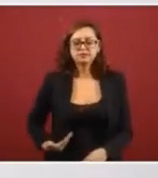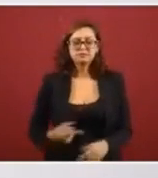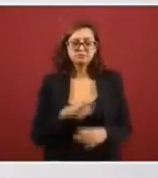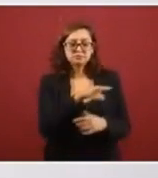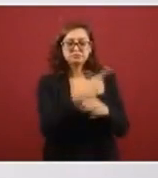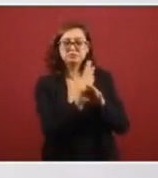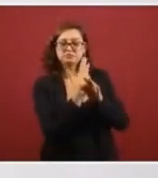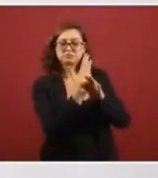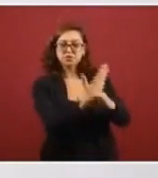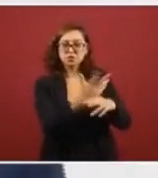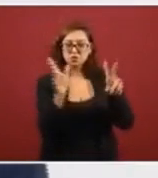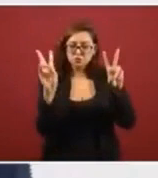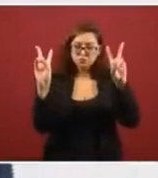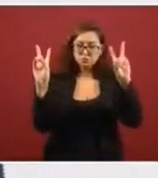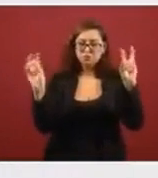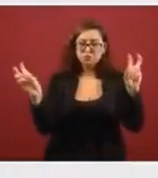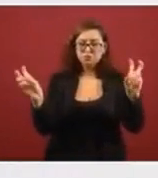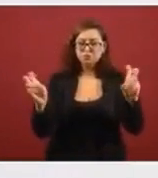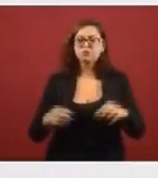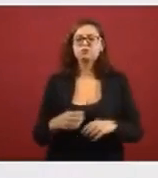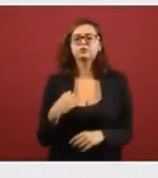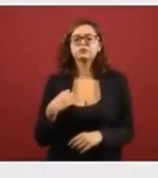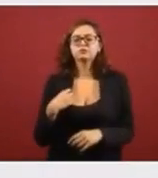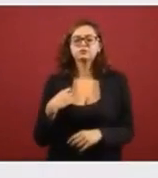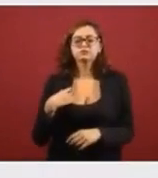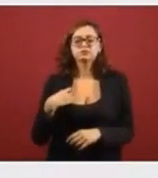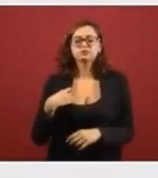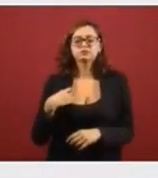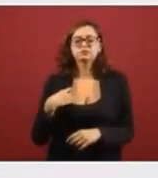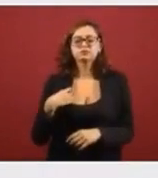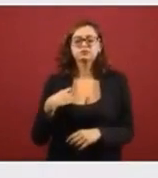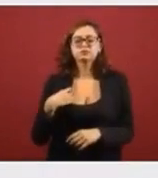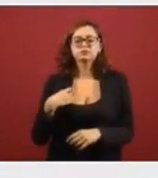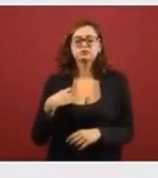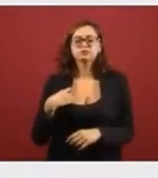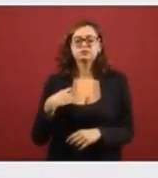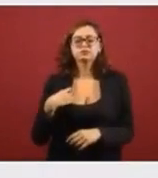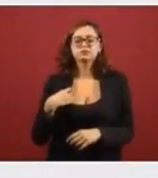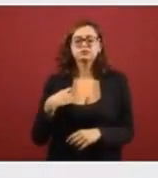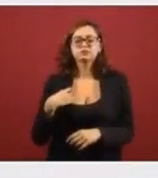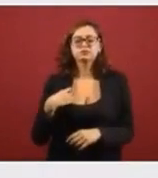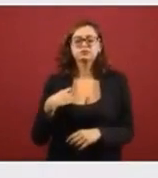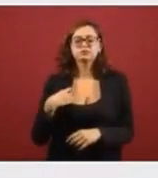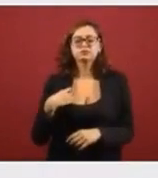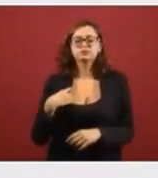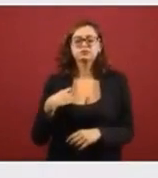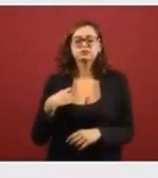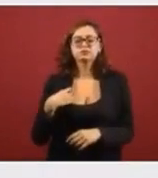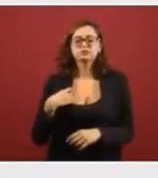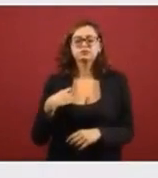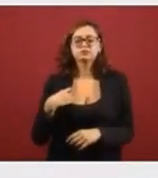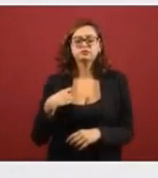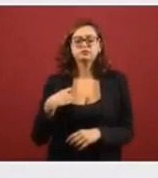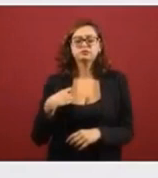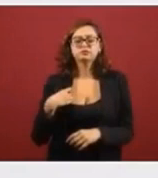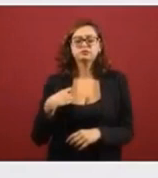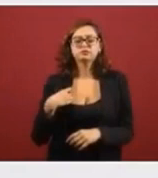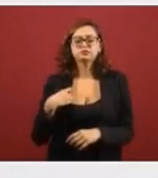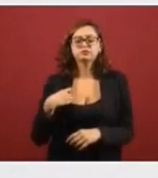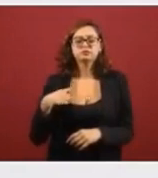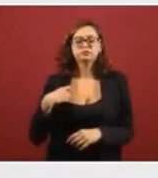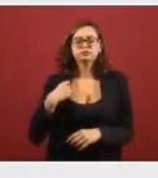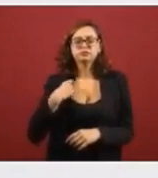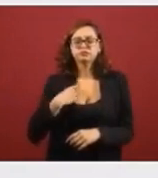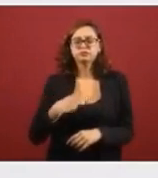and I read it textually under the federal system